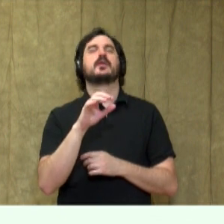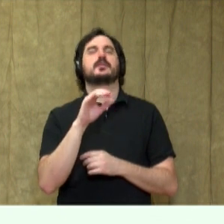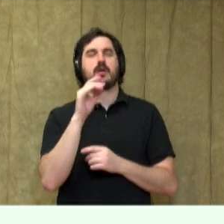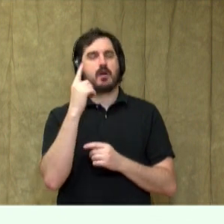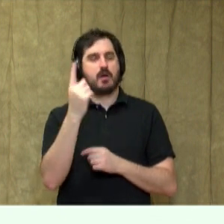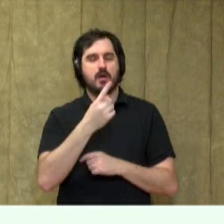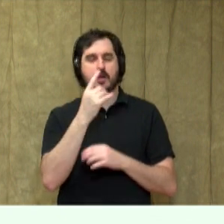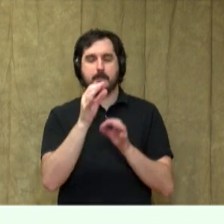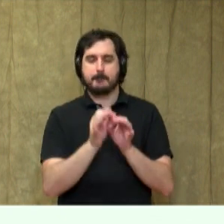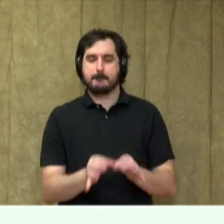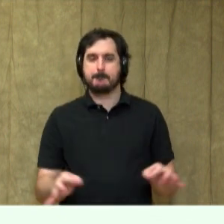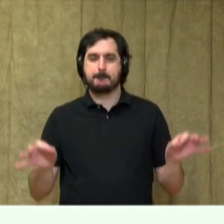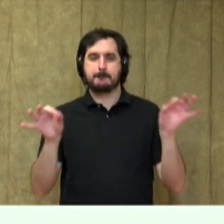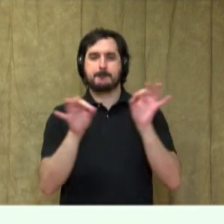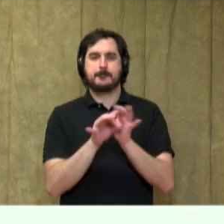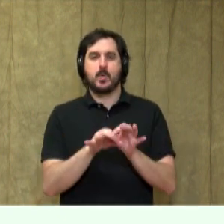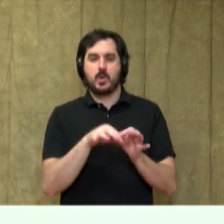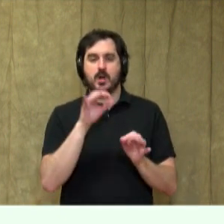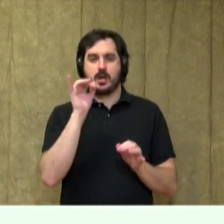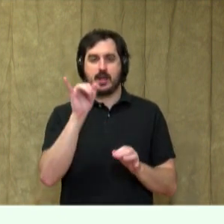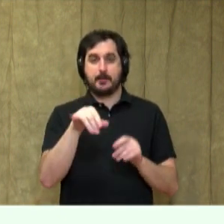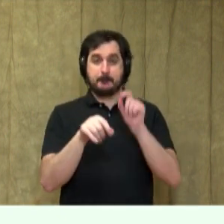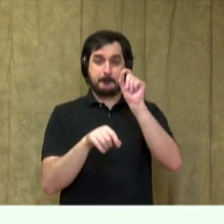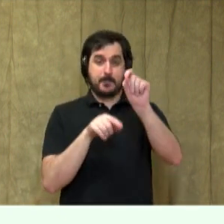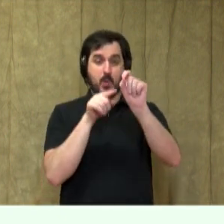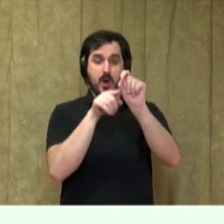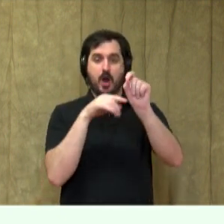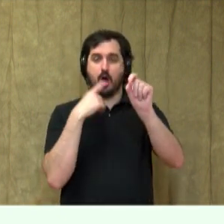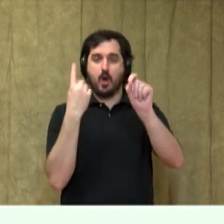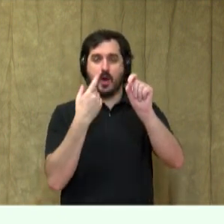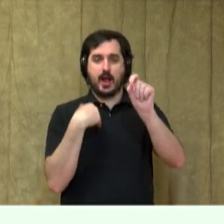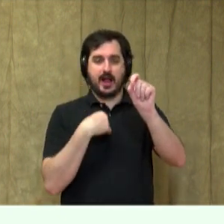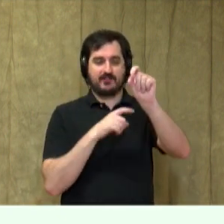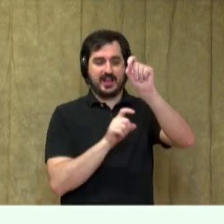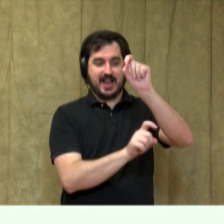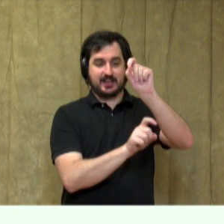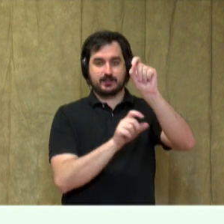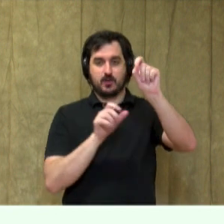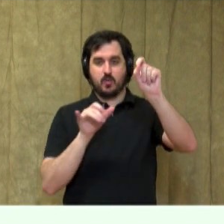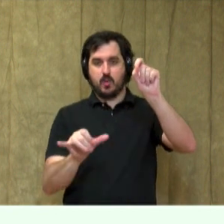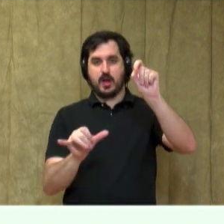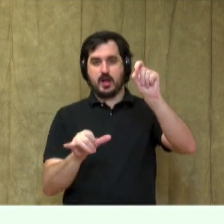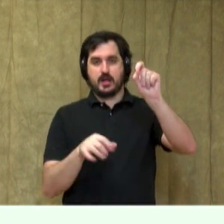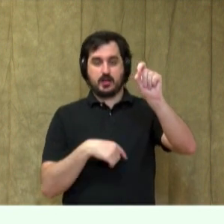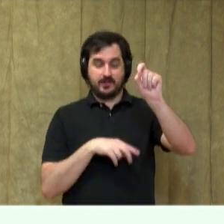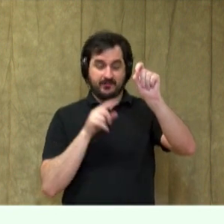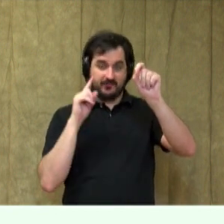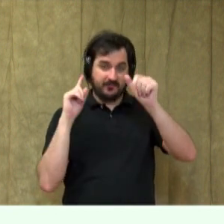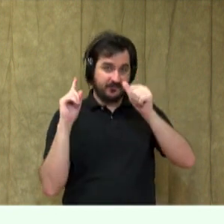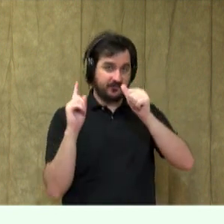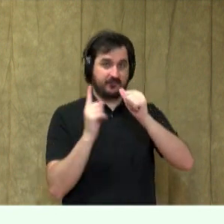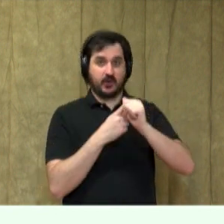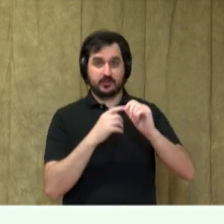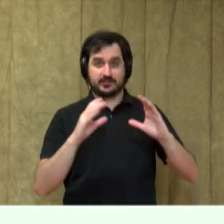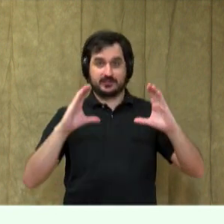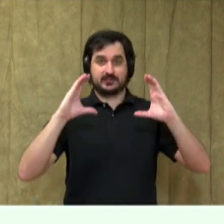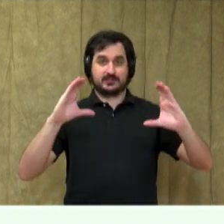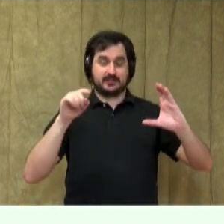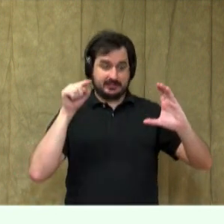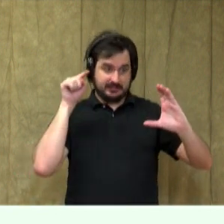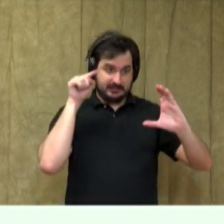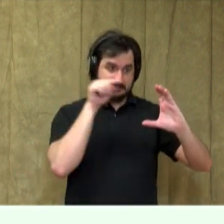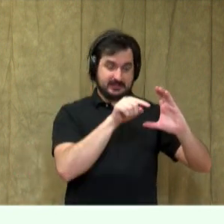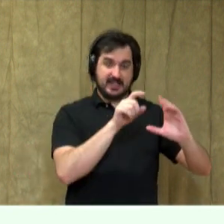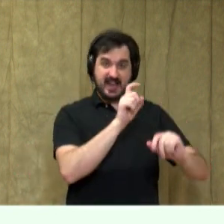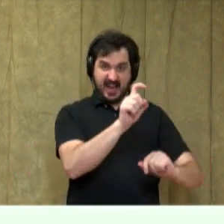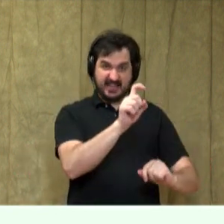to understand. No matter what you do, you always look first at the